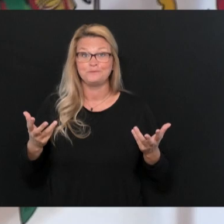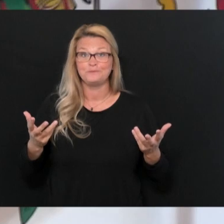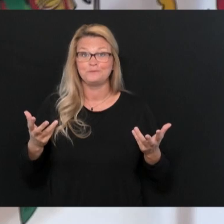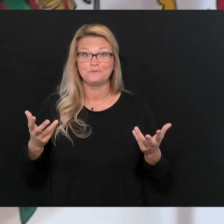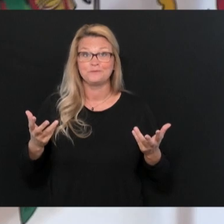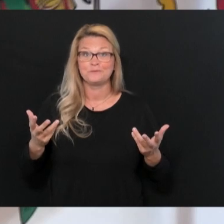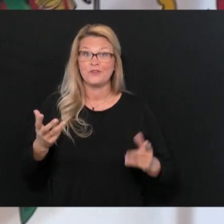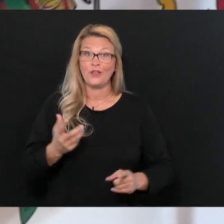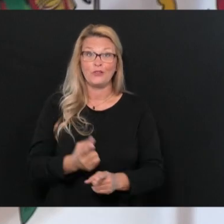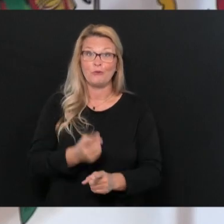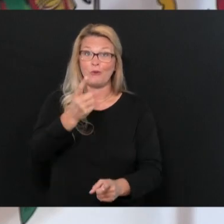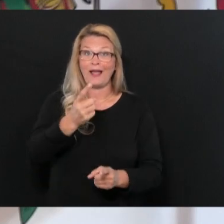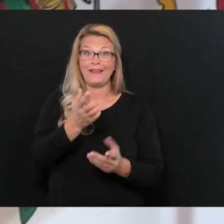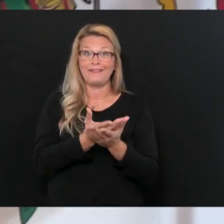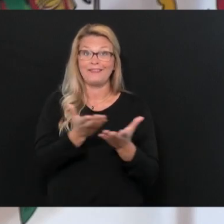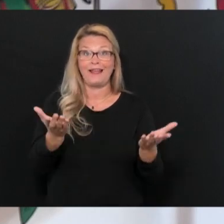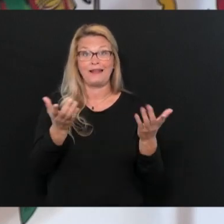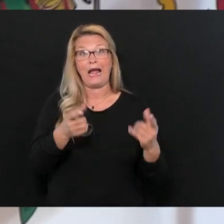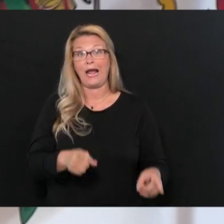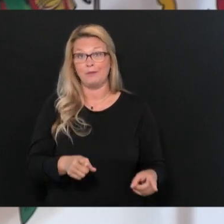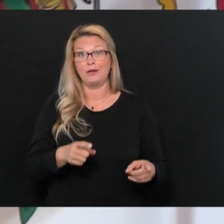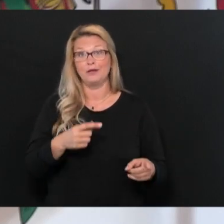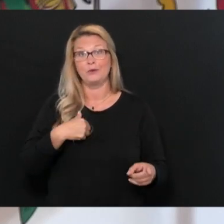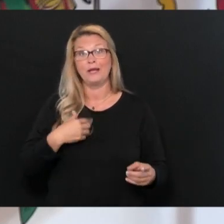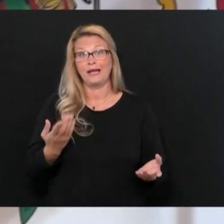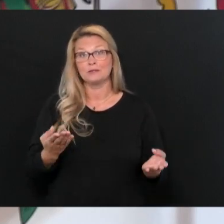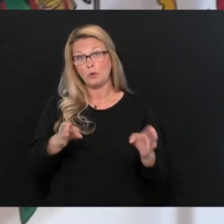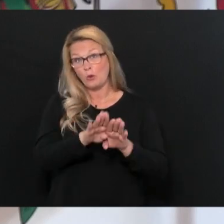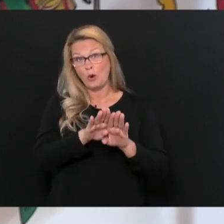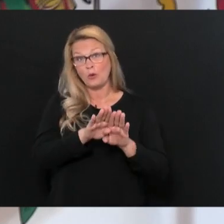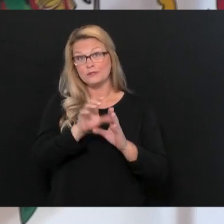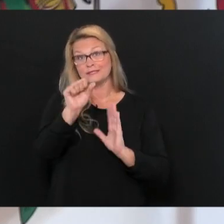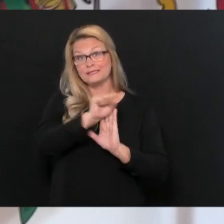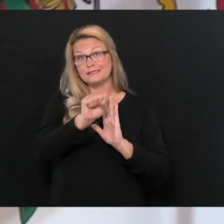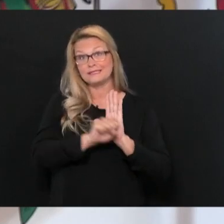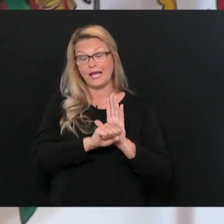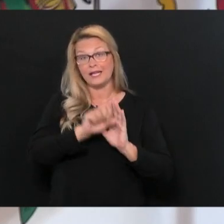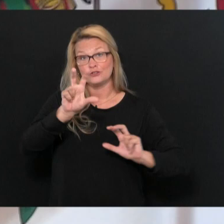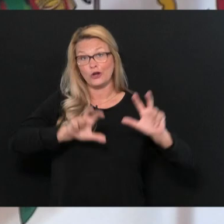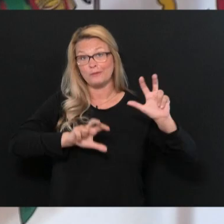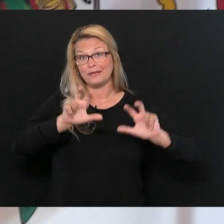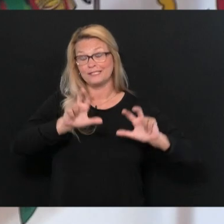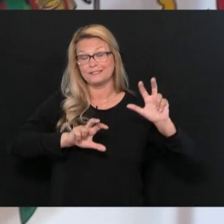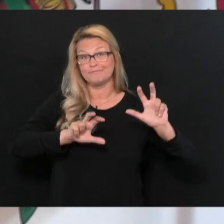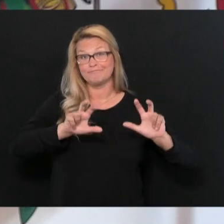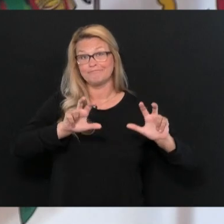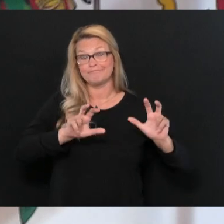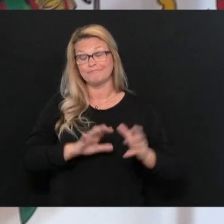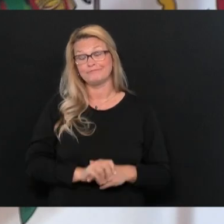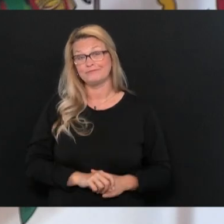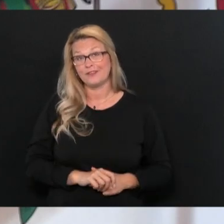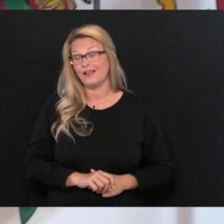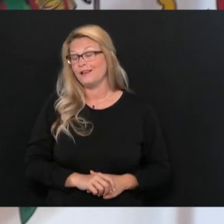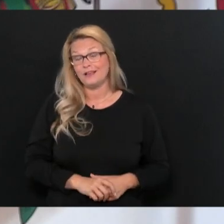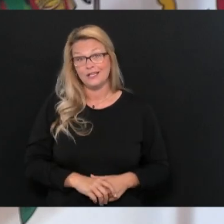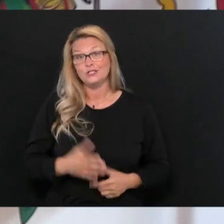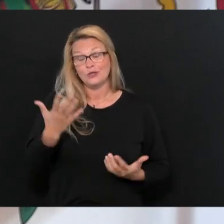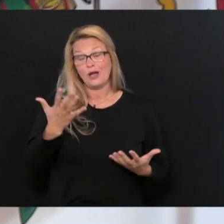thing was to shut the state tournament down. And we did. And so I